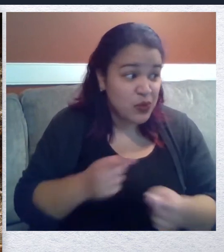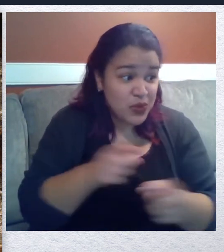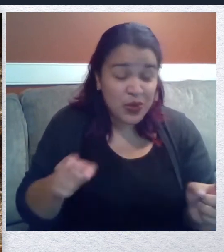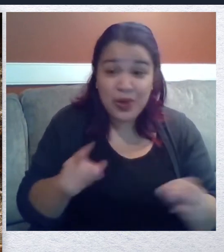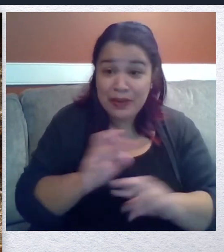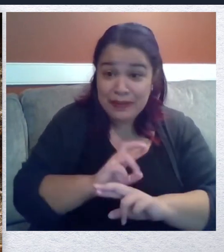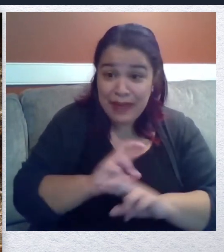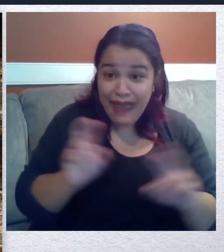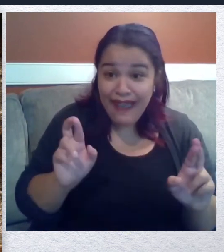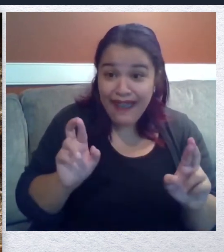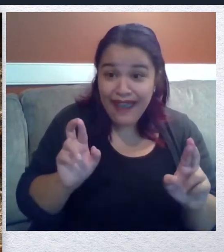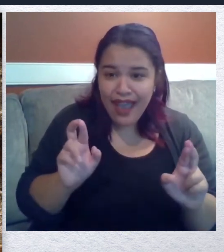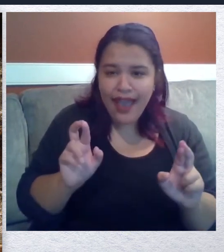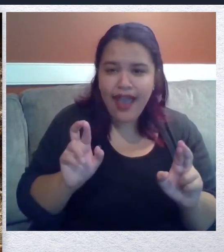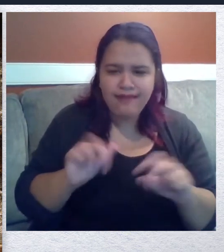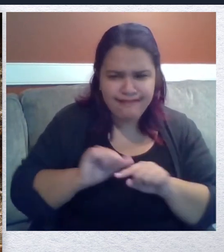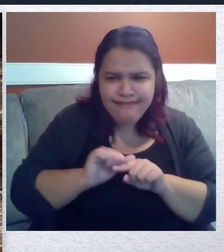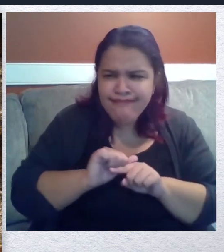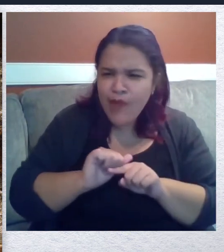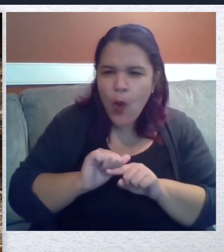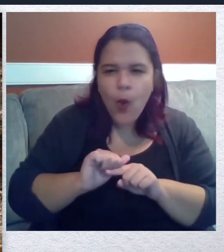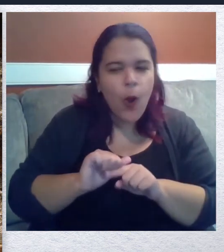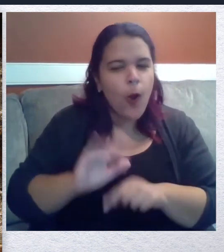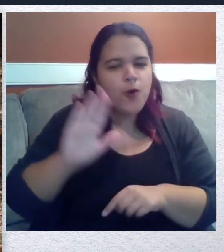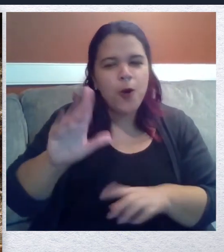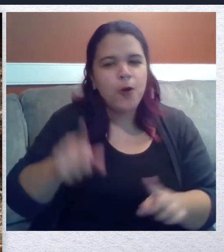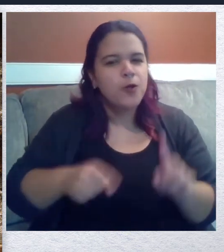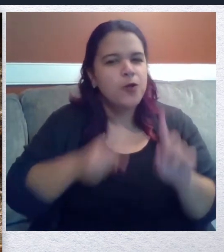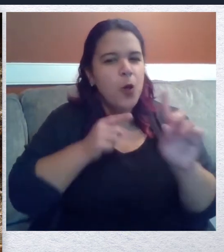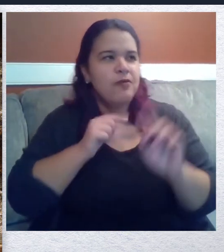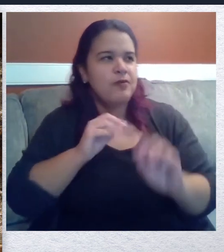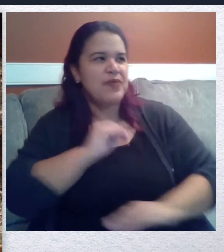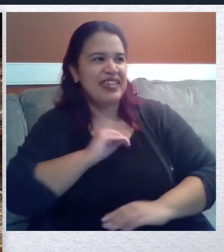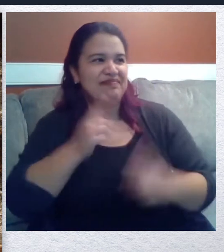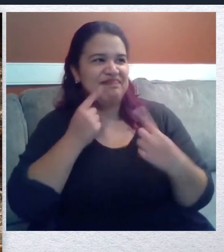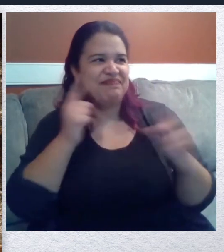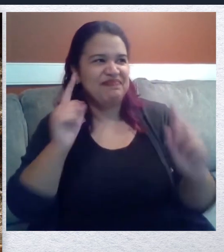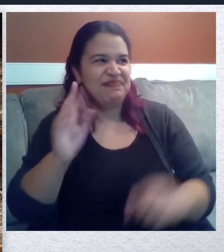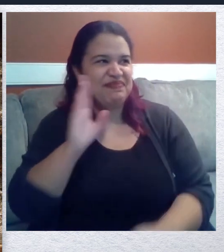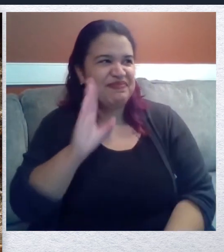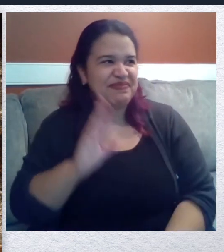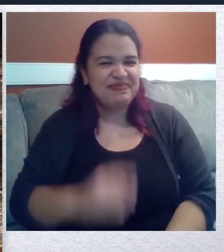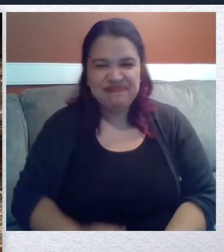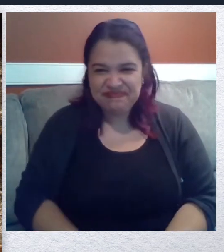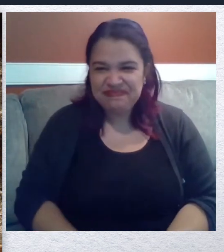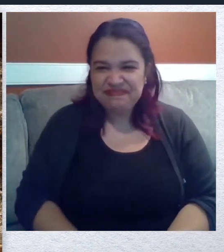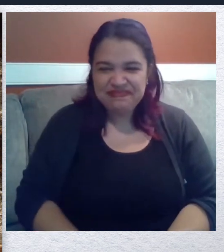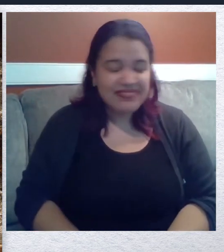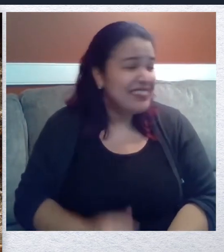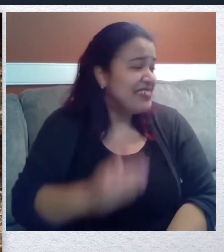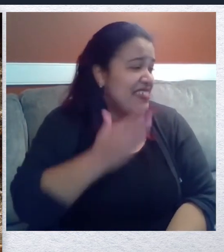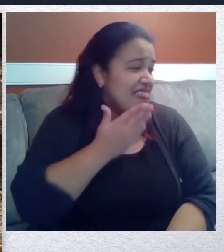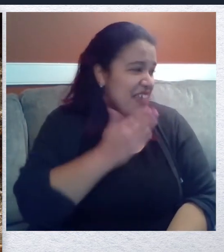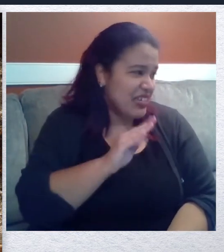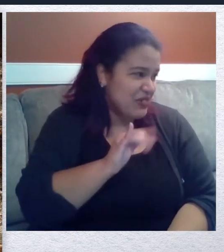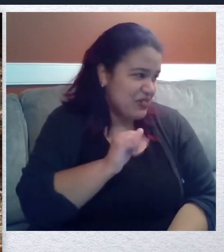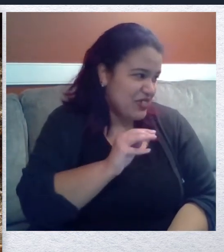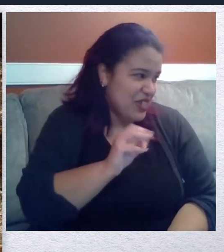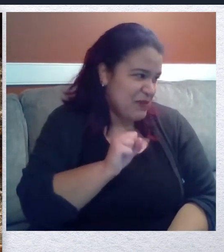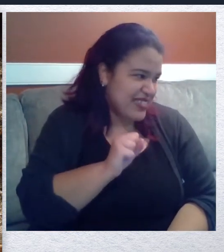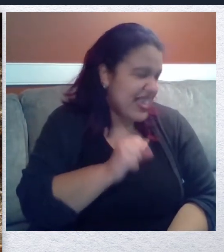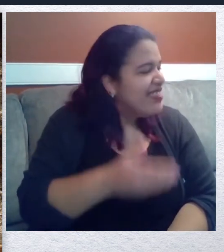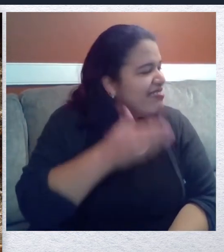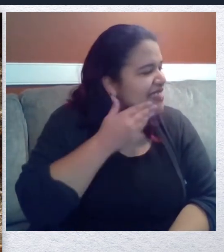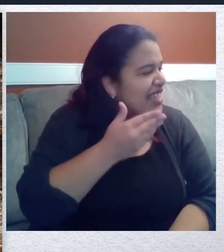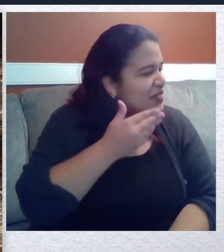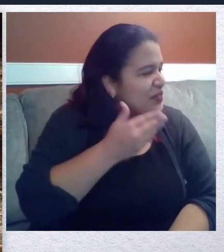goals and be successful. Thank you, James, and thank you for presenting with me today. I want to wish all